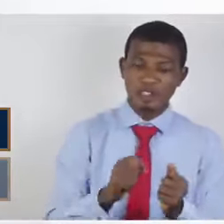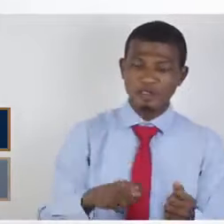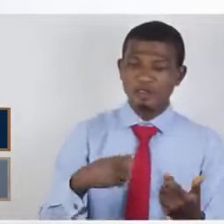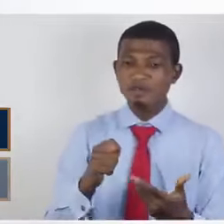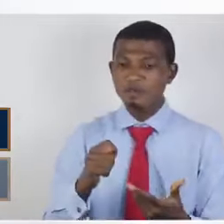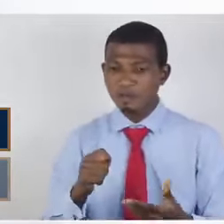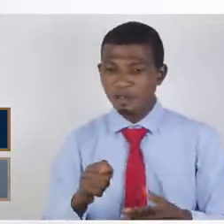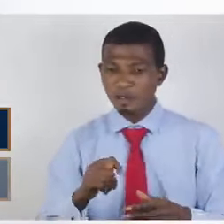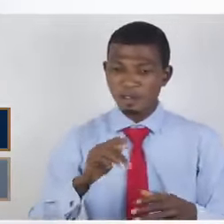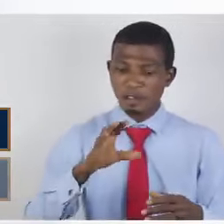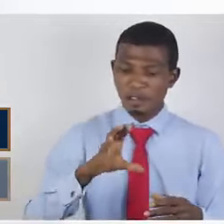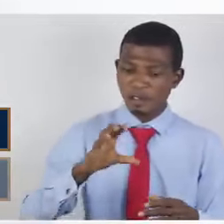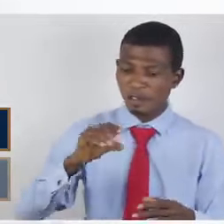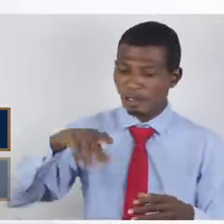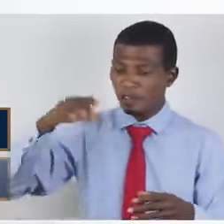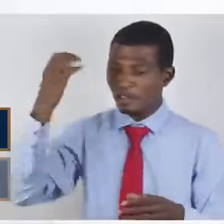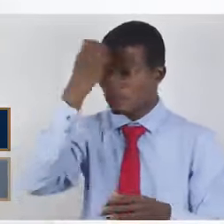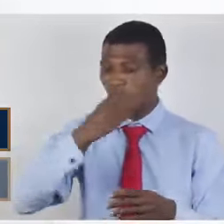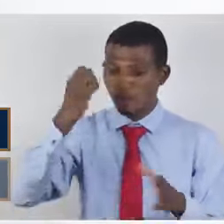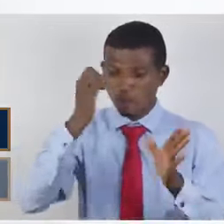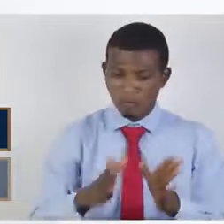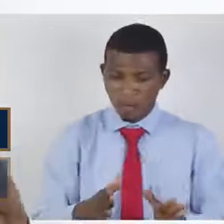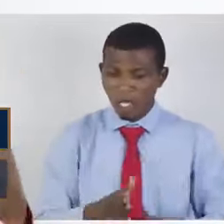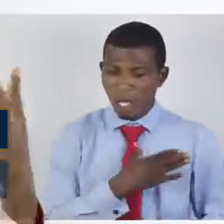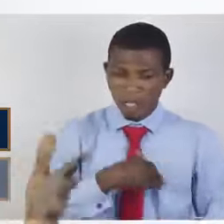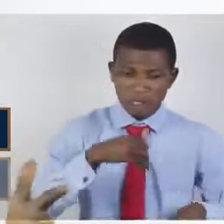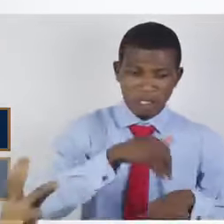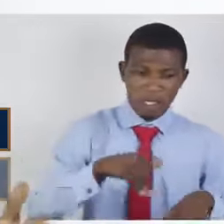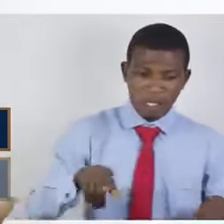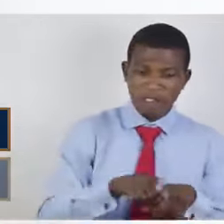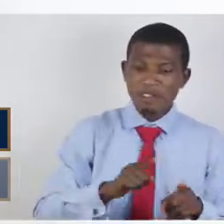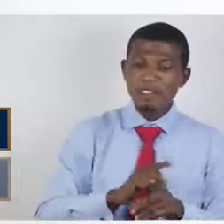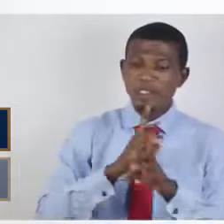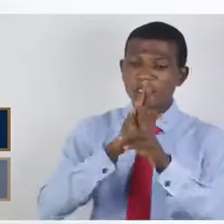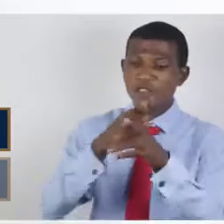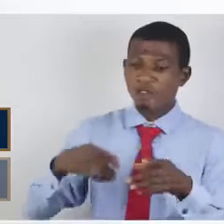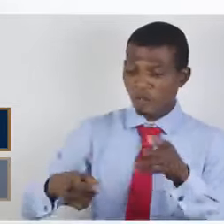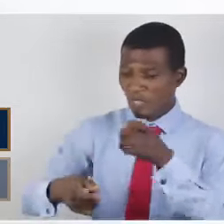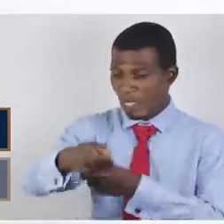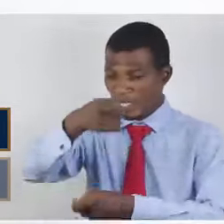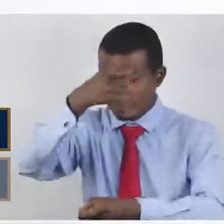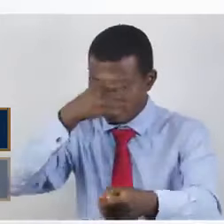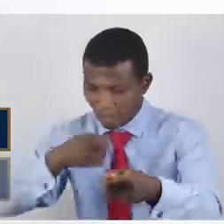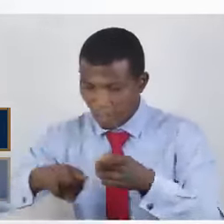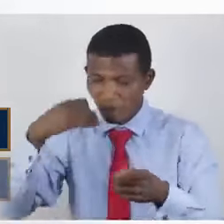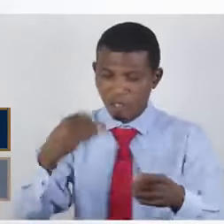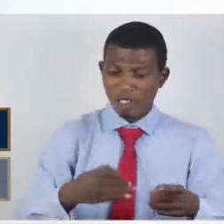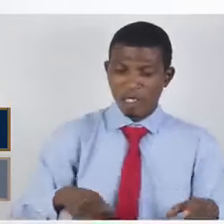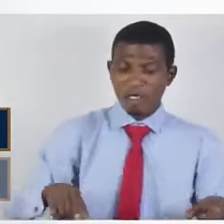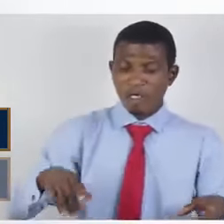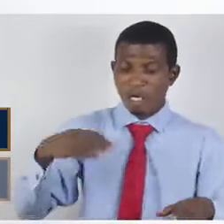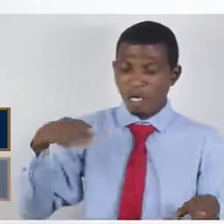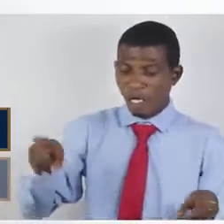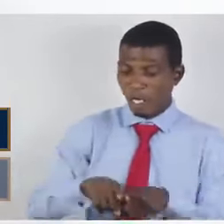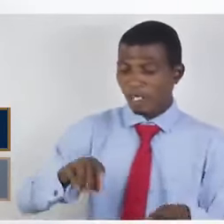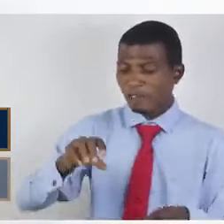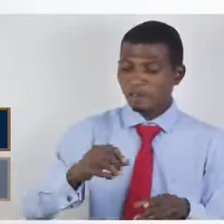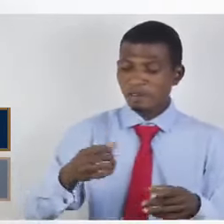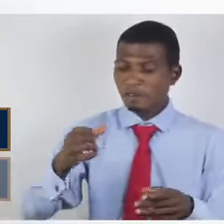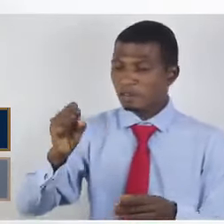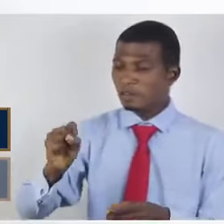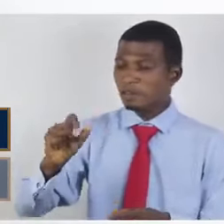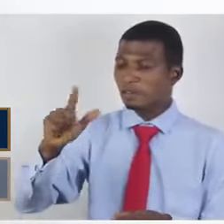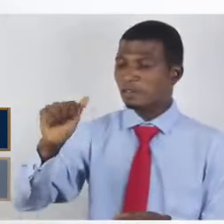with Europeans. They came, they brought their copper, their artifacts, and as a result, we exchanged our